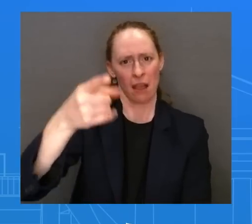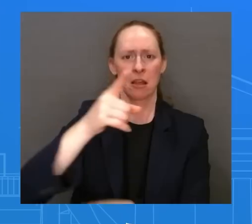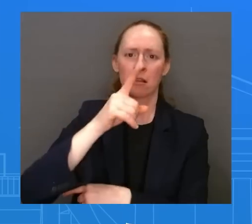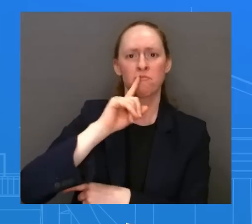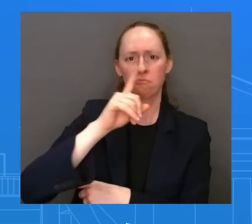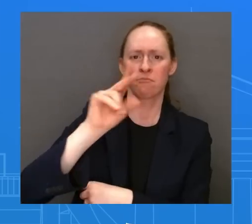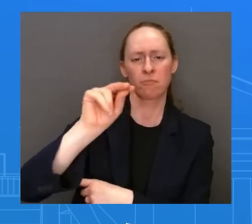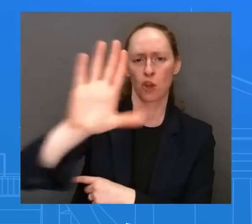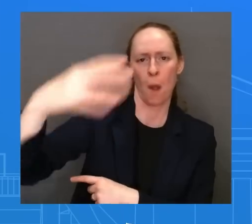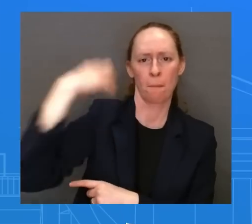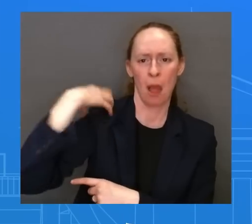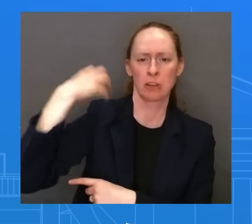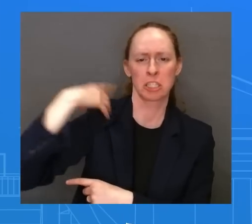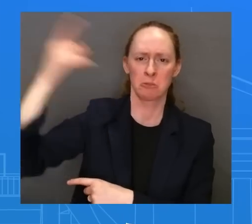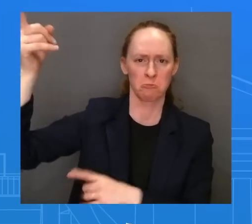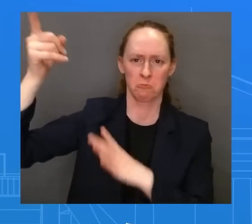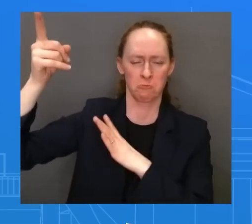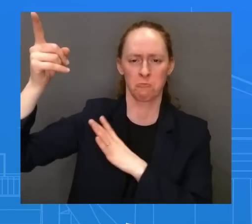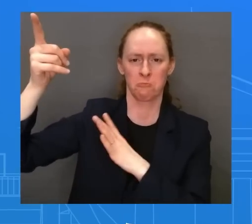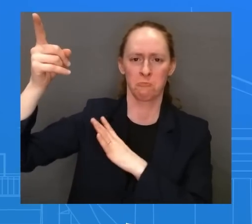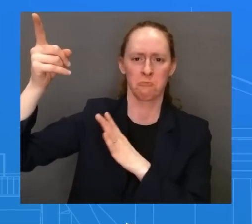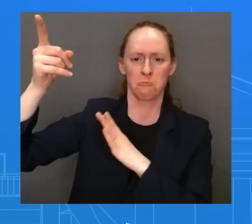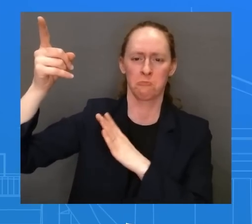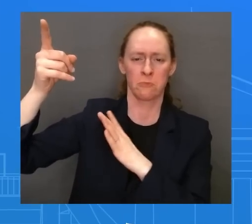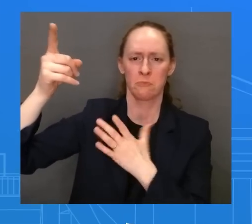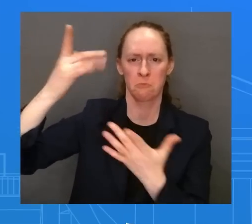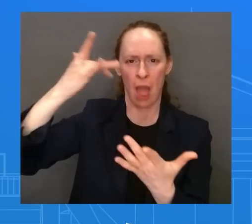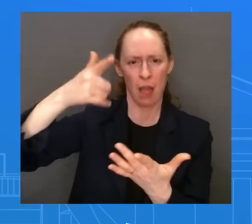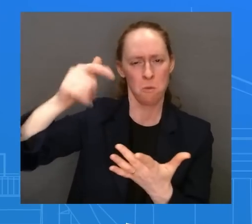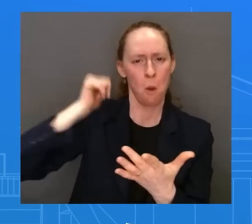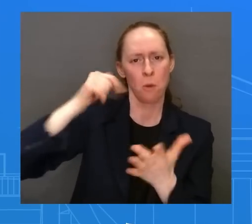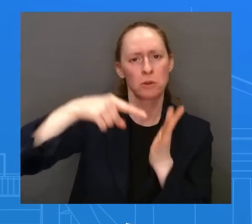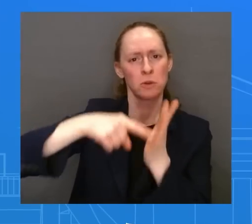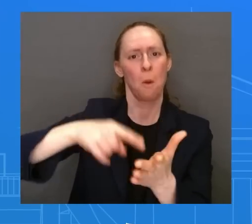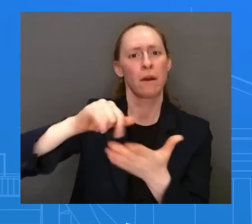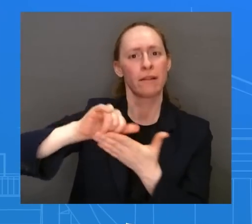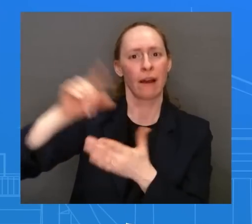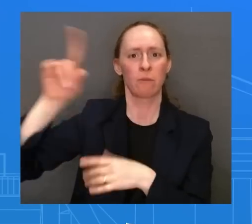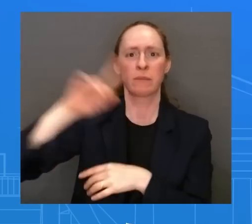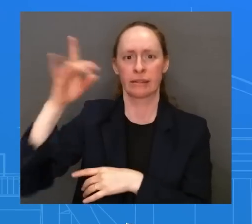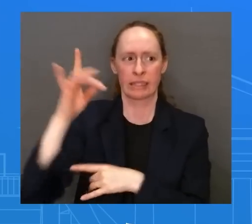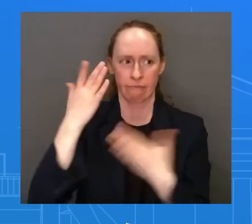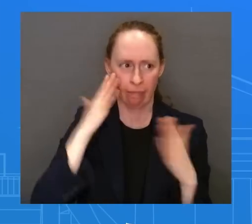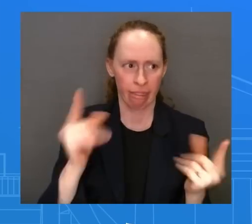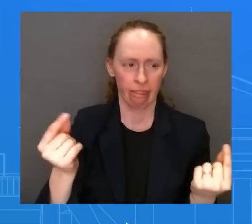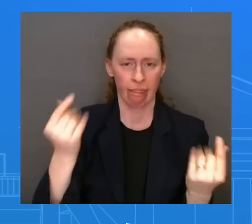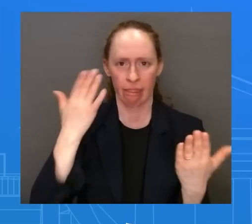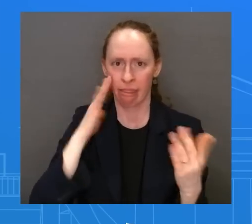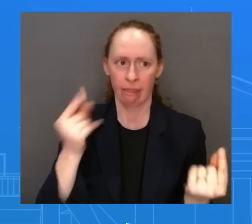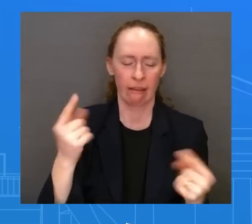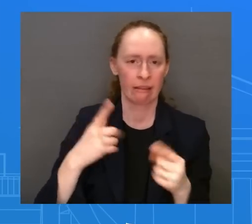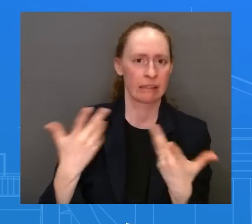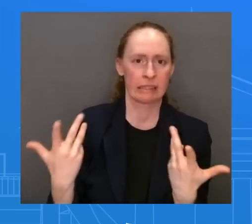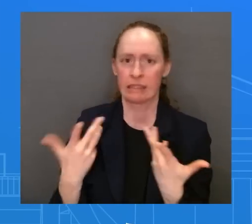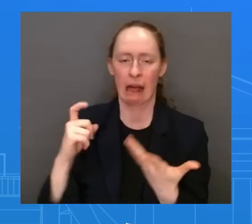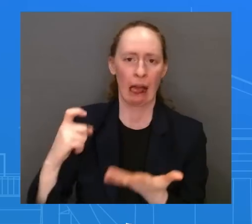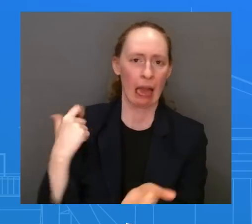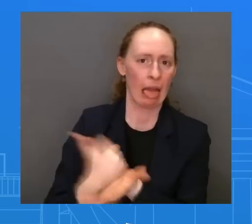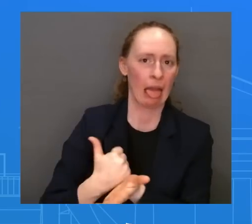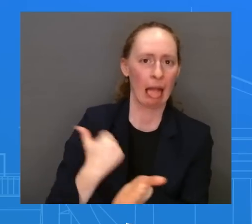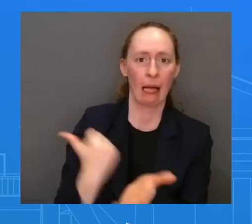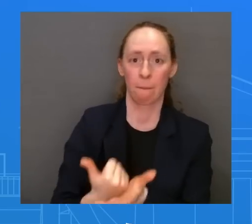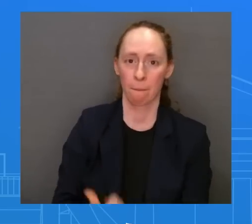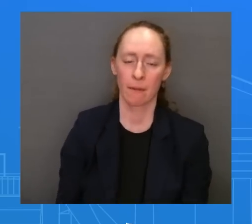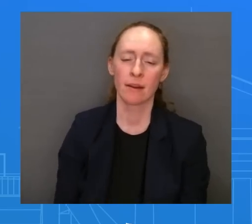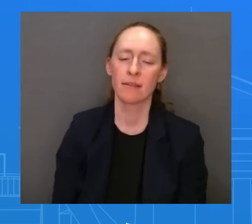president was anything but helpless he drove a very as I said a a deliberate and